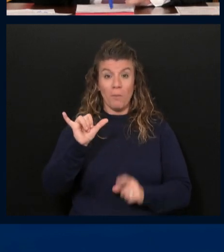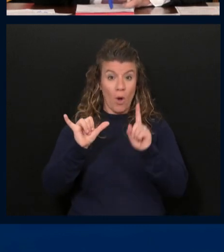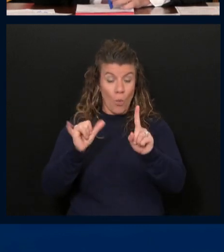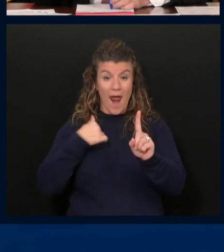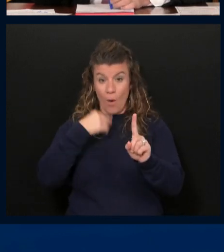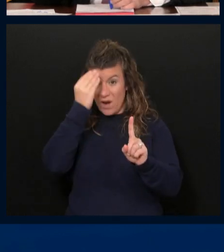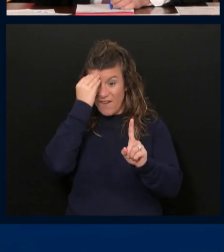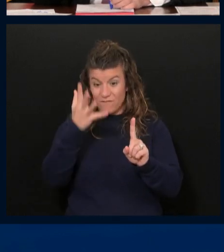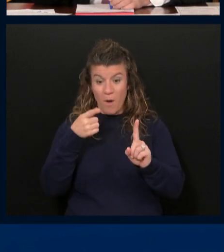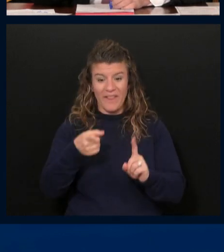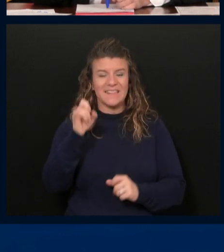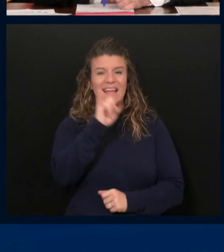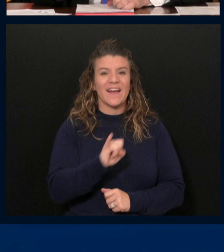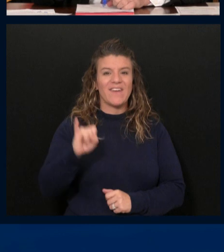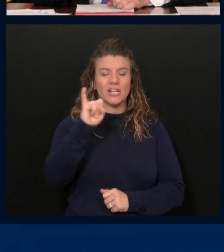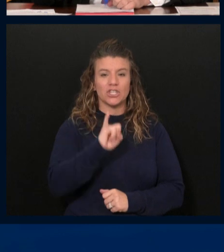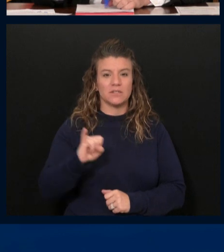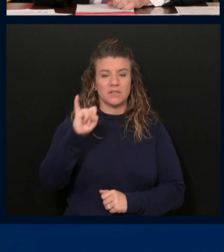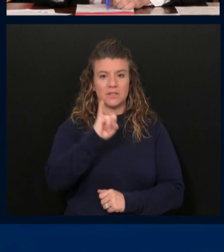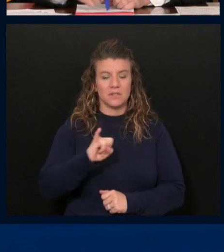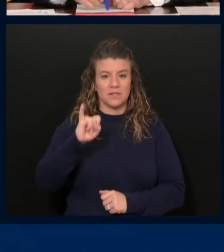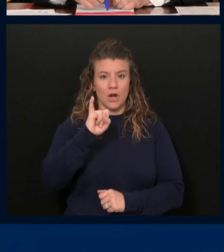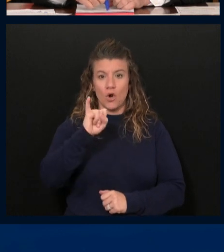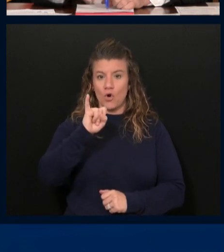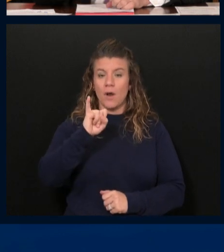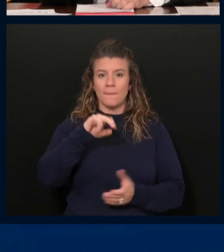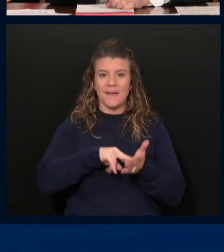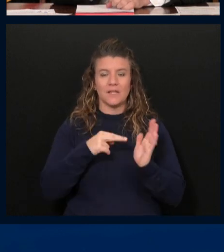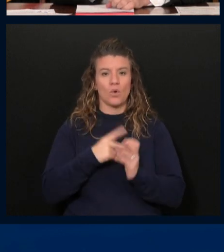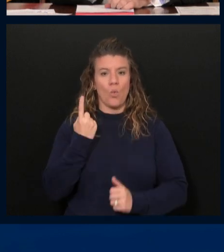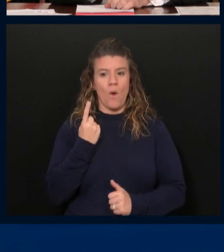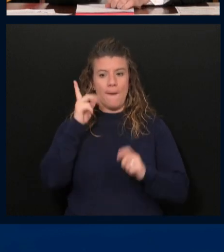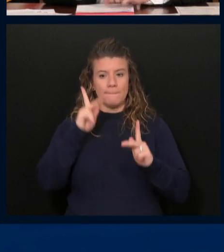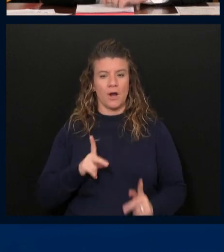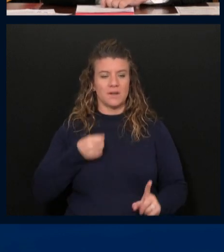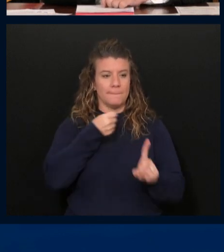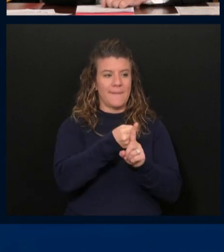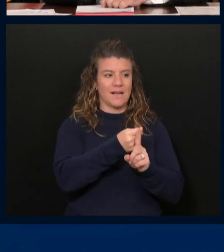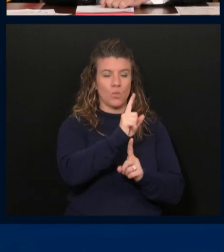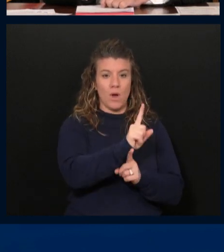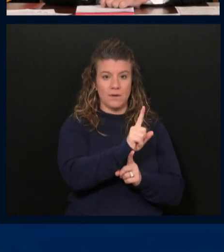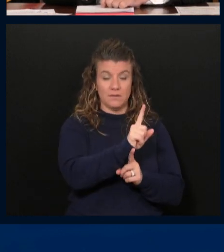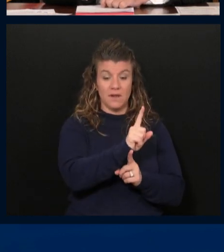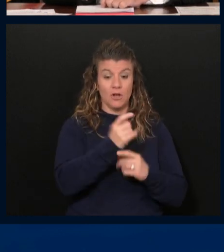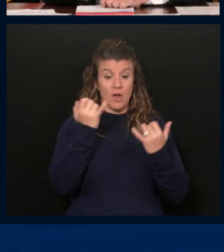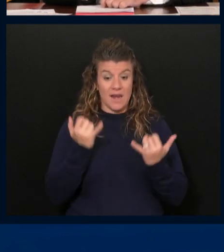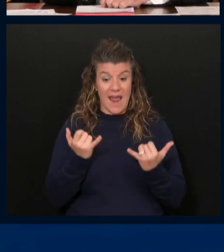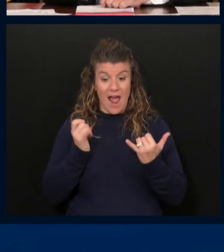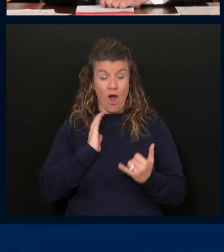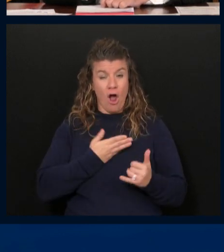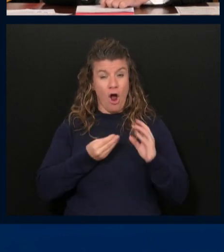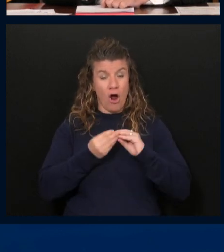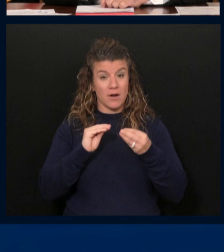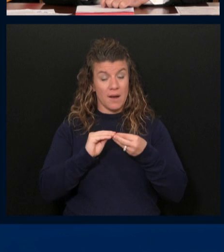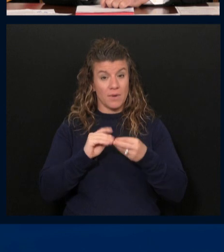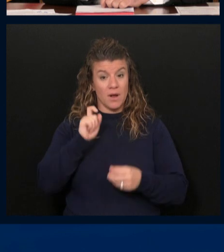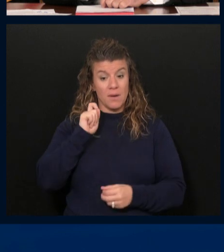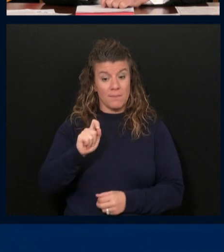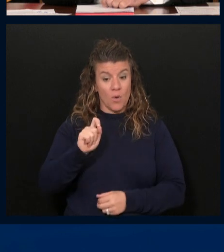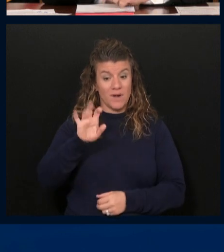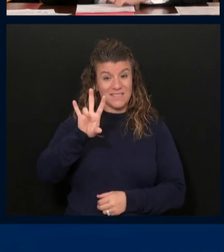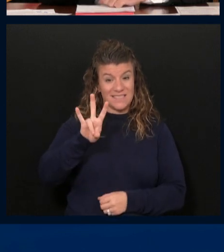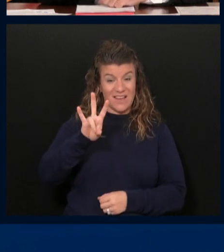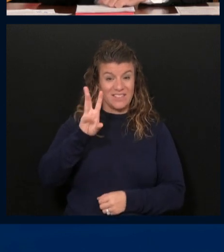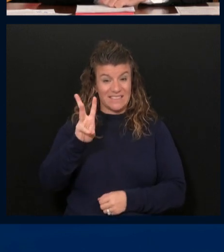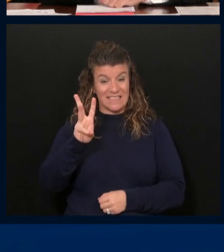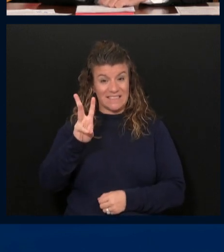is an infection rate, where one infects one, and this is trending now at